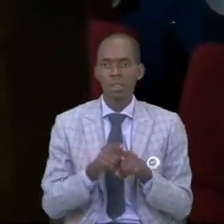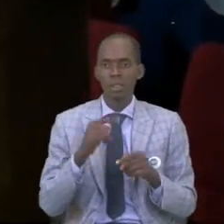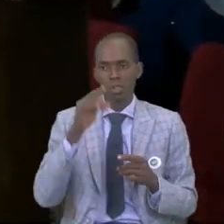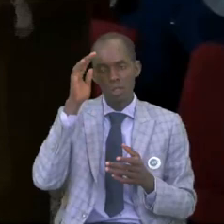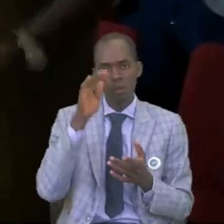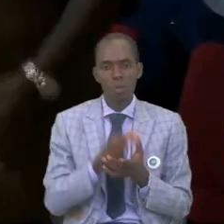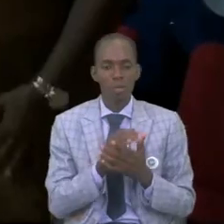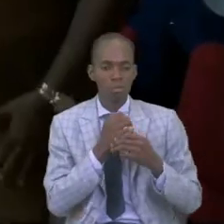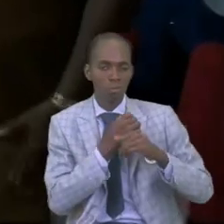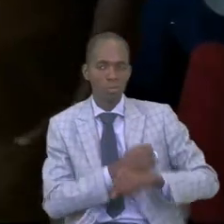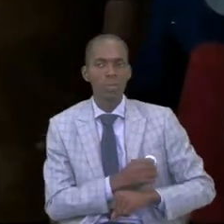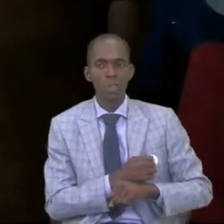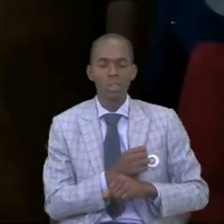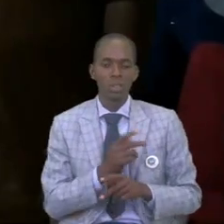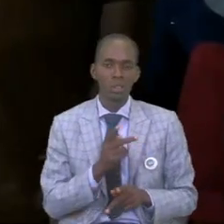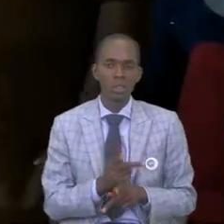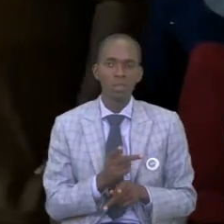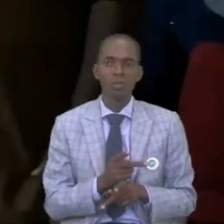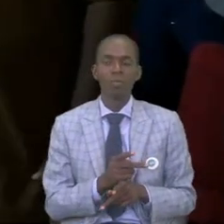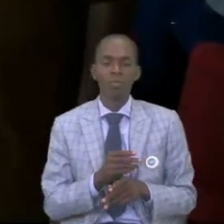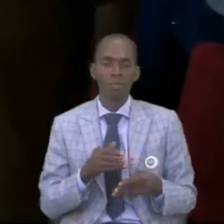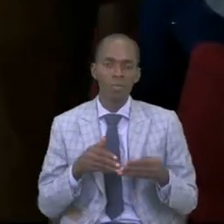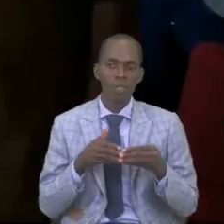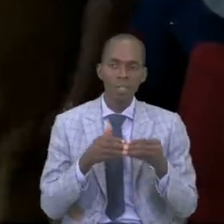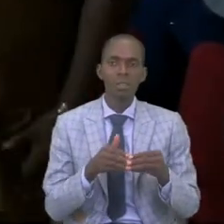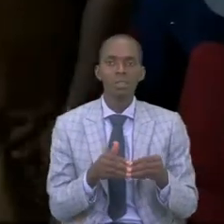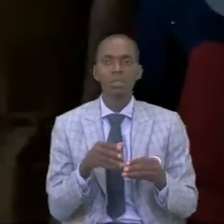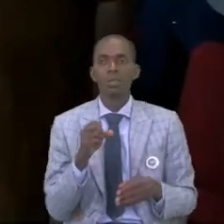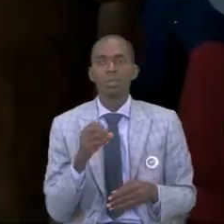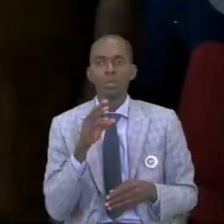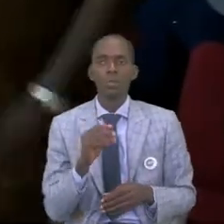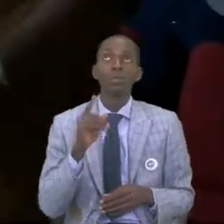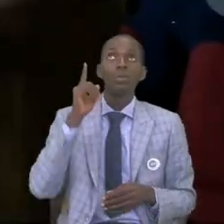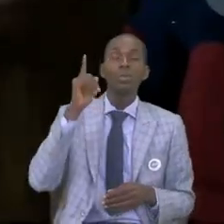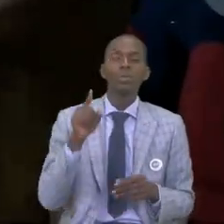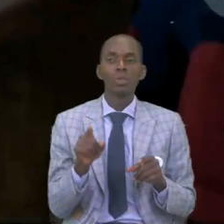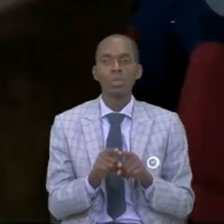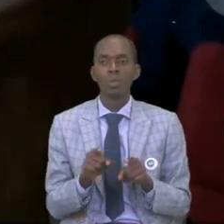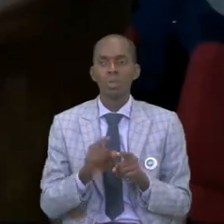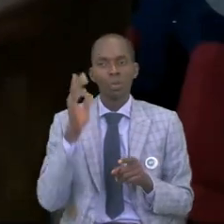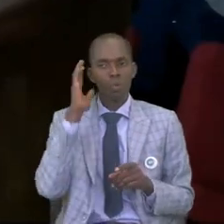protects, preserves, directs, so he also will do.